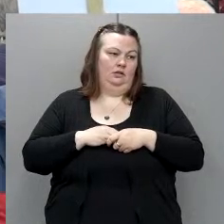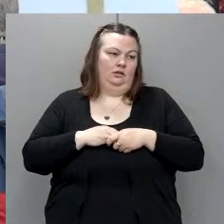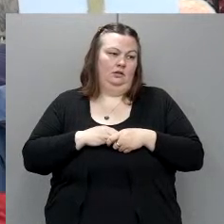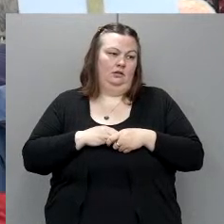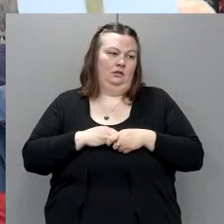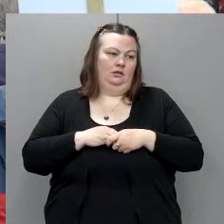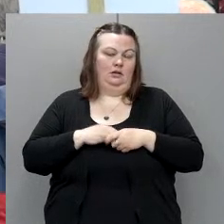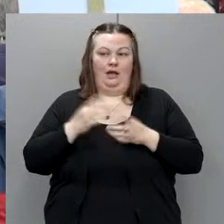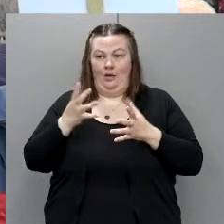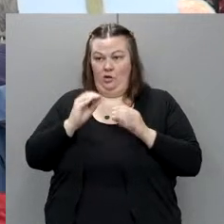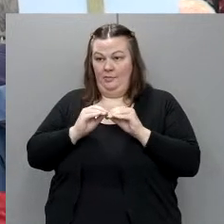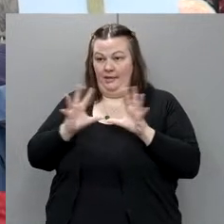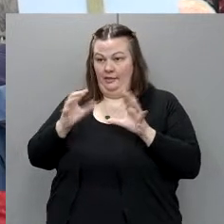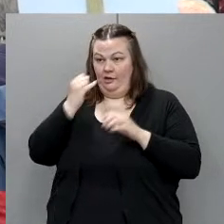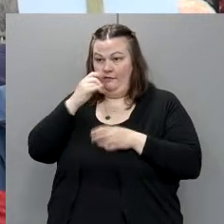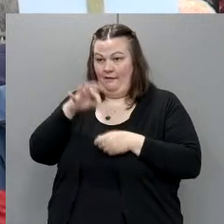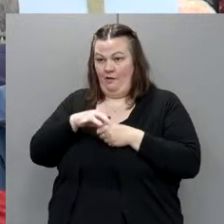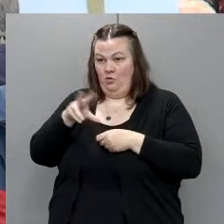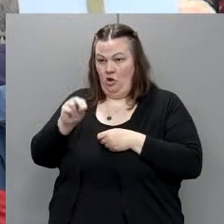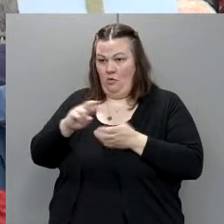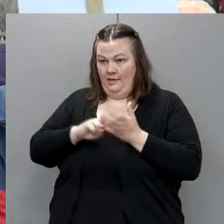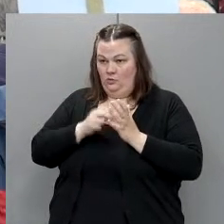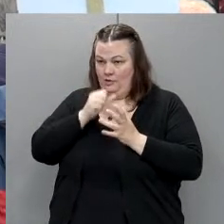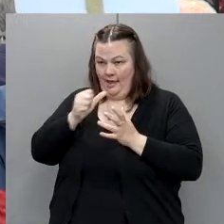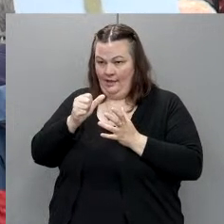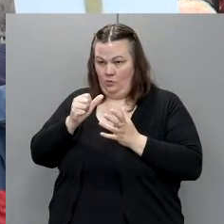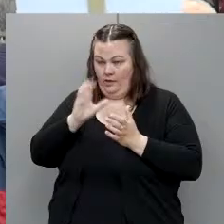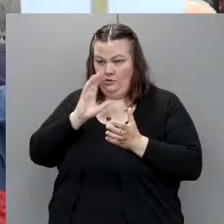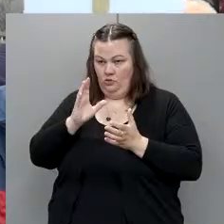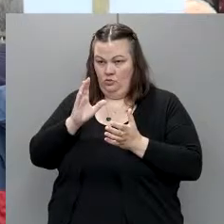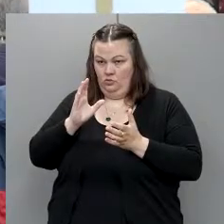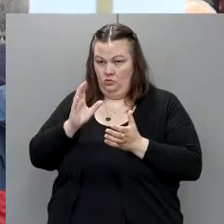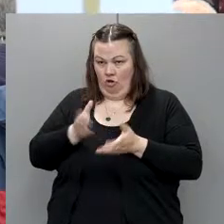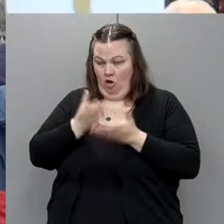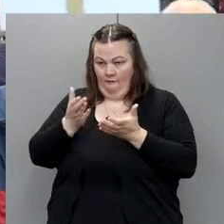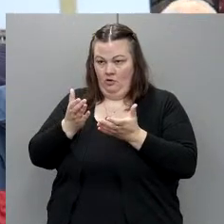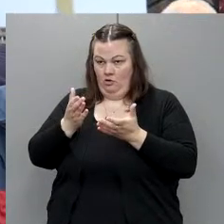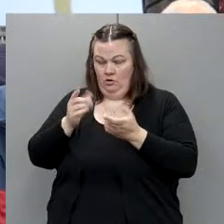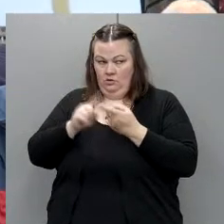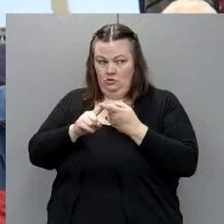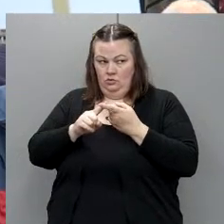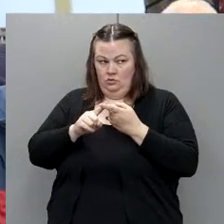I want to be clear that if I vote no, that means we're not going to tender the offer to